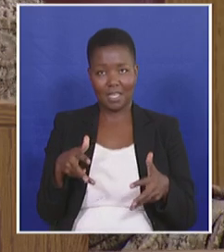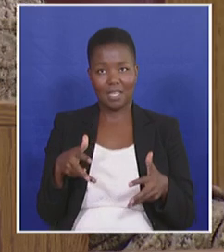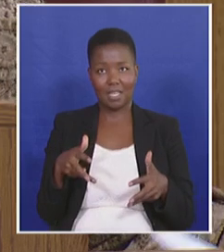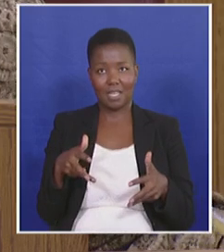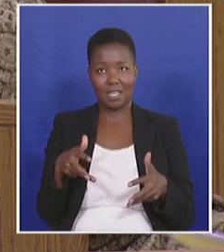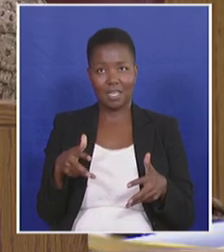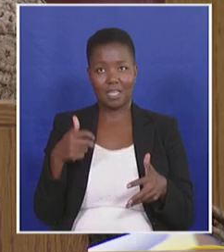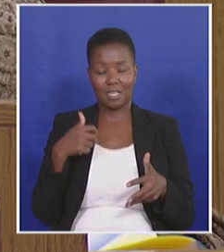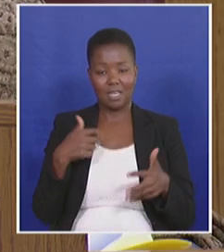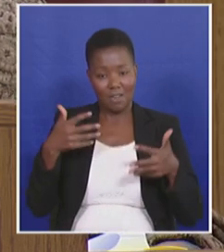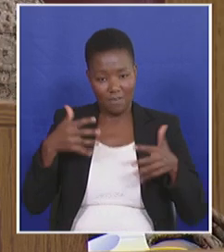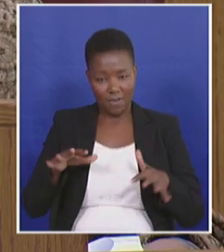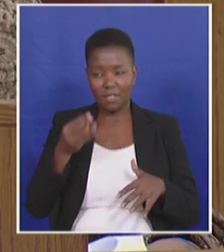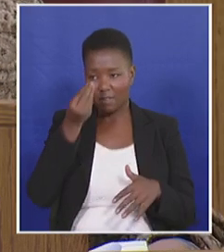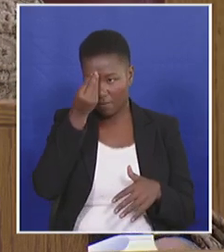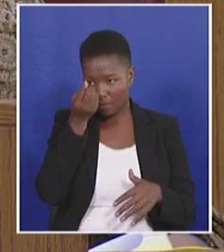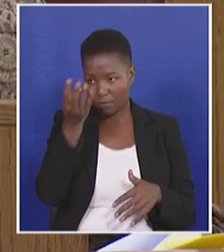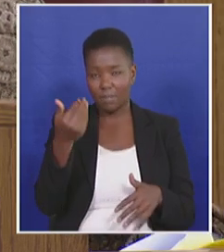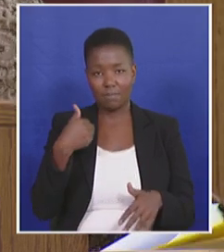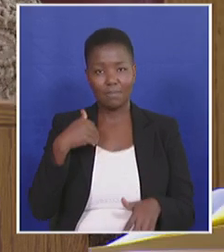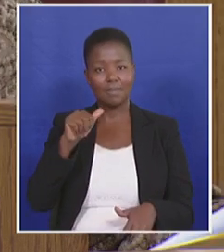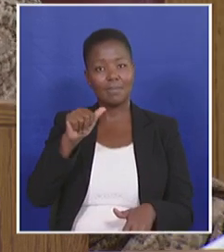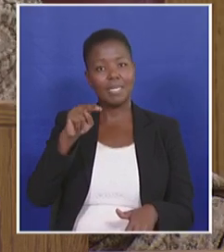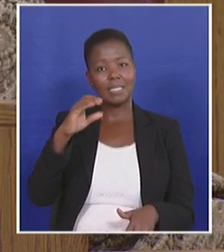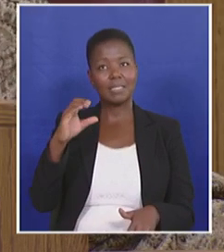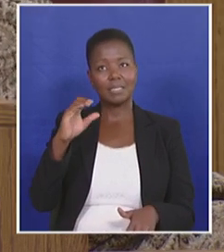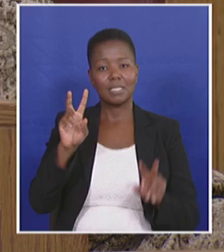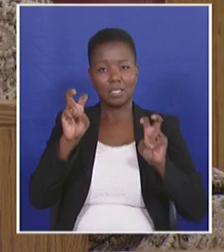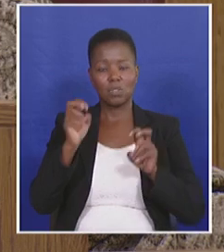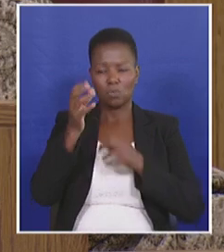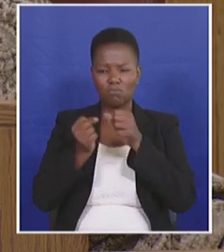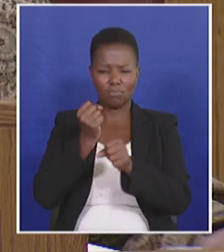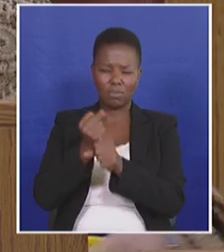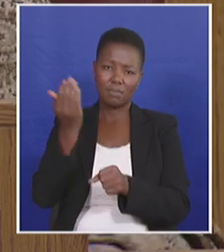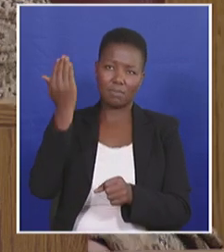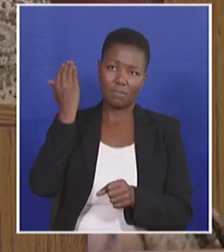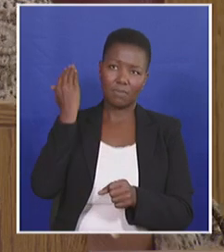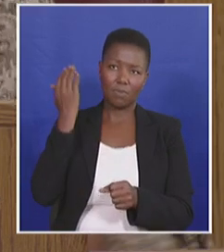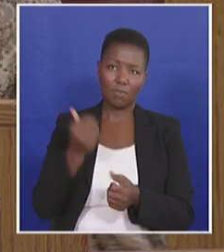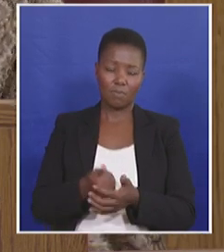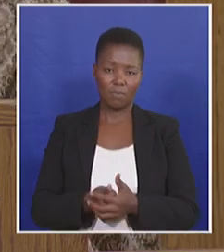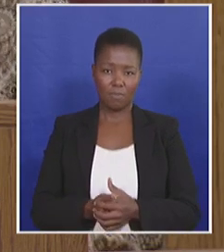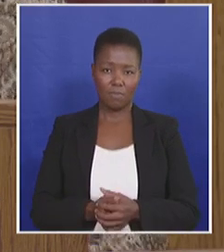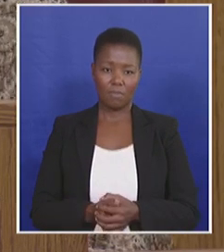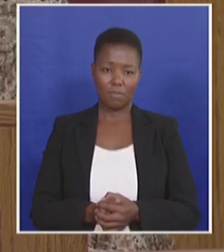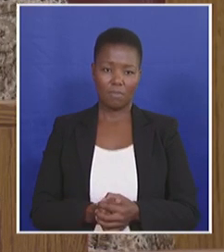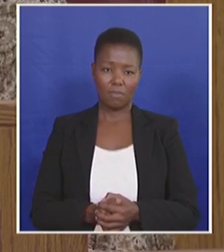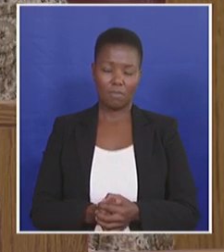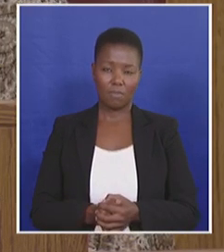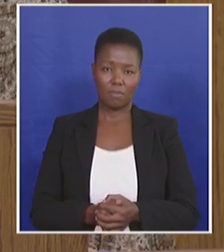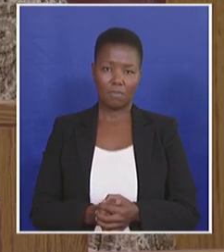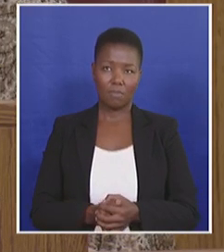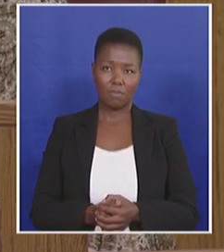We piloted the ANC position on this matter years ago. Honorable members, I'd